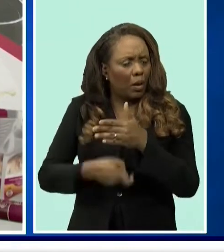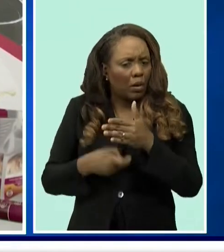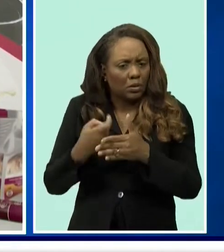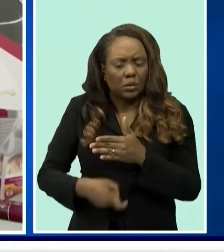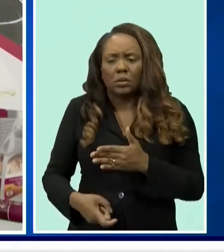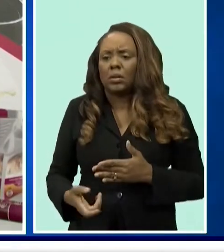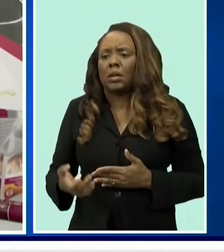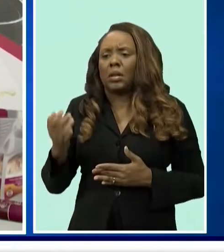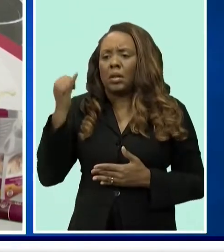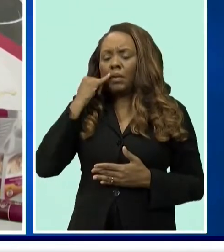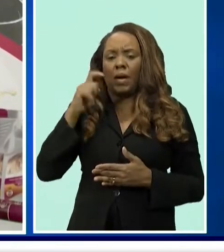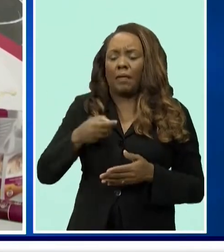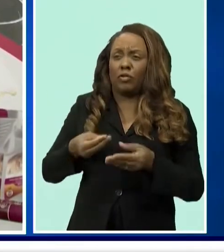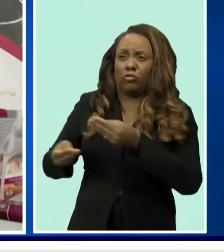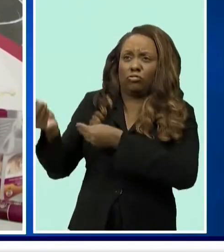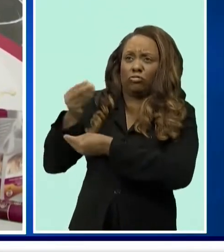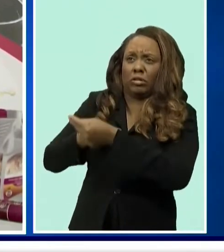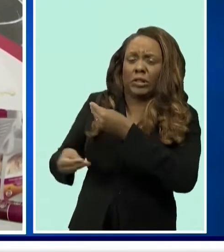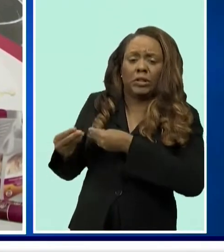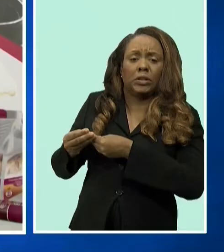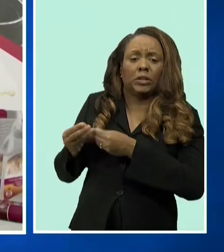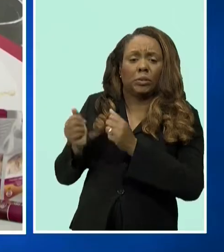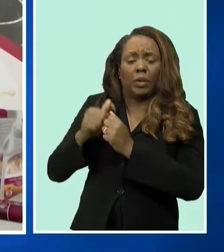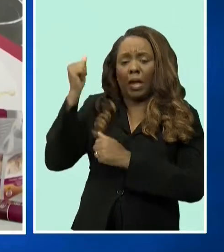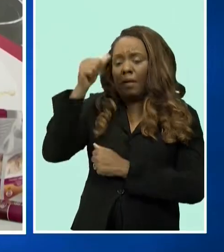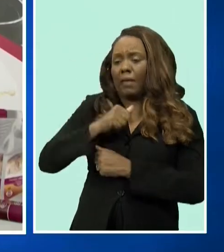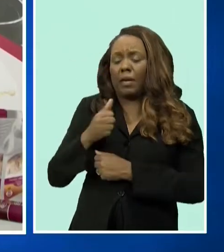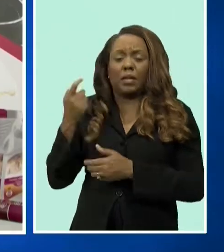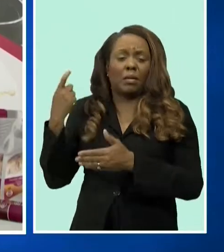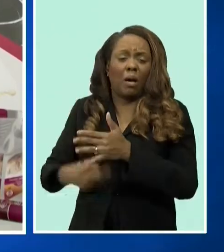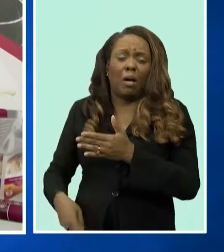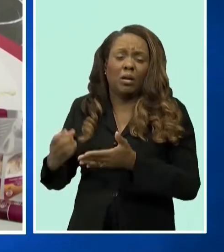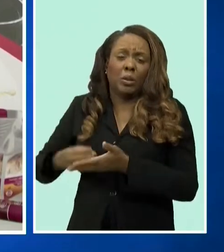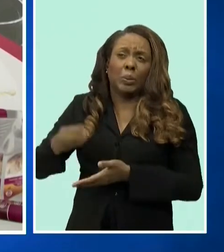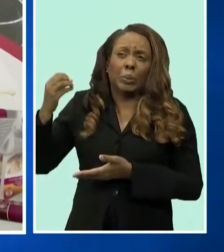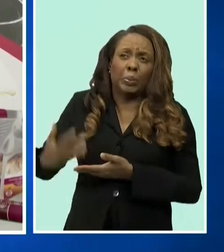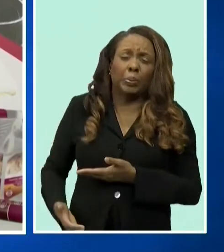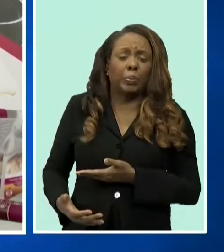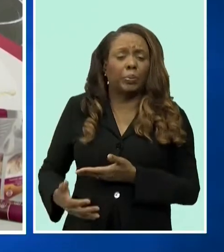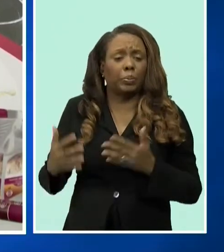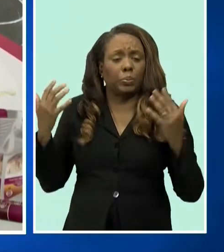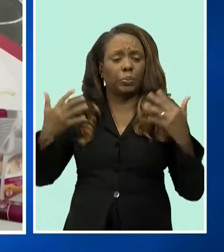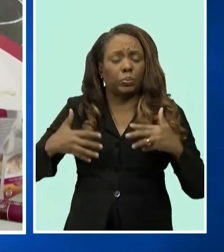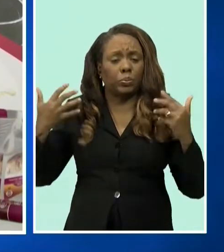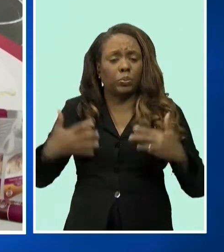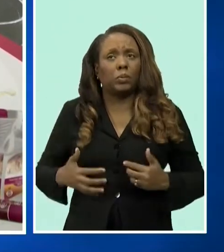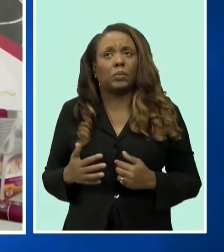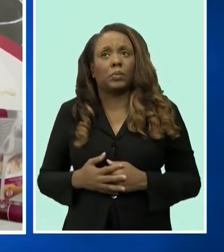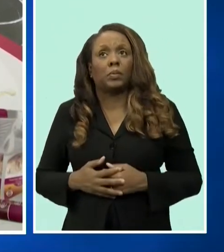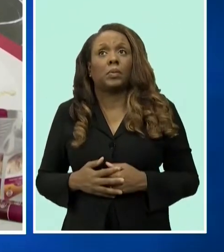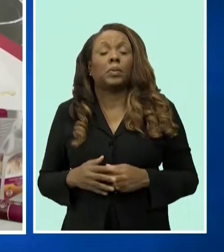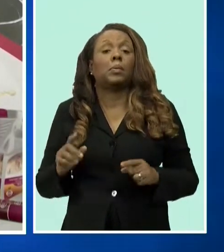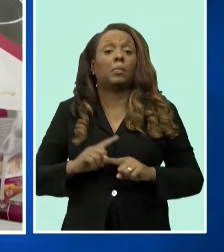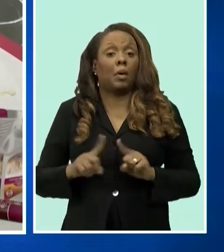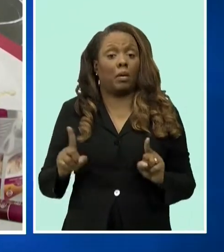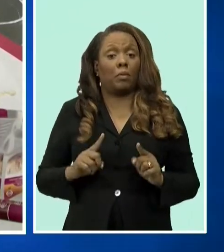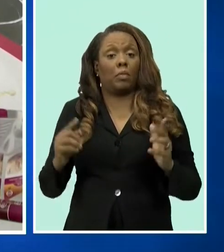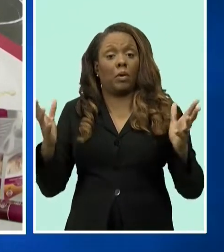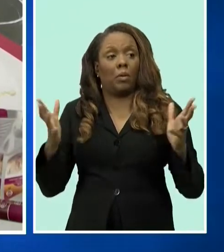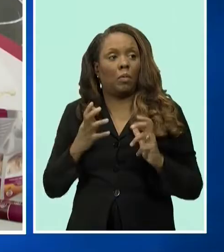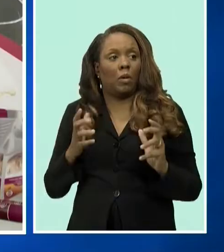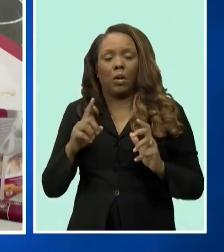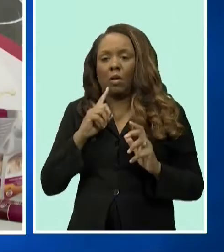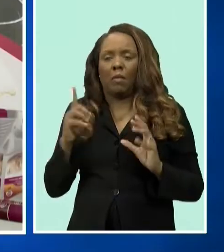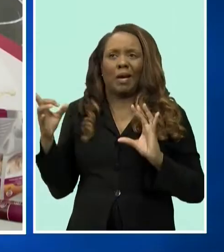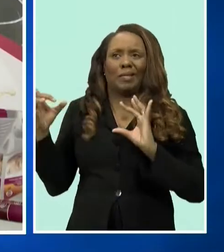the West Indies or the Caribbean area. But as you do know, part of the theme of this conference was actually trying to bridge the gap